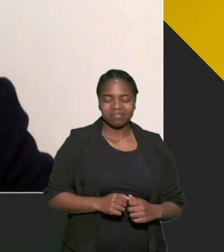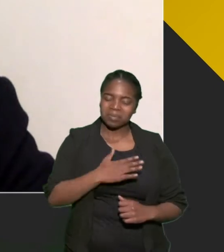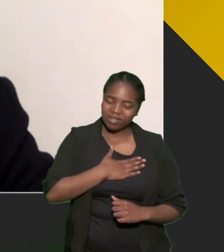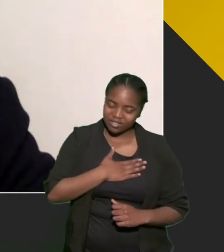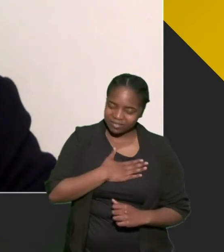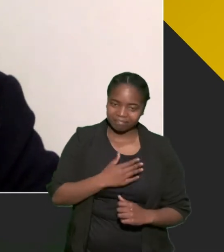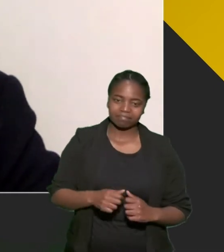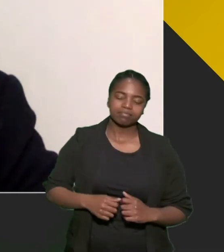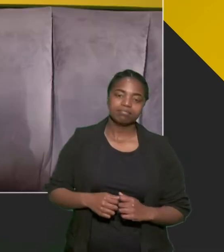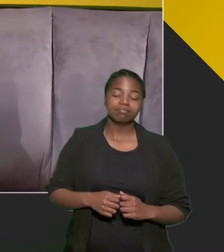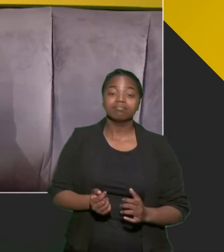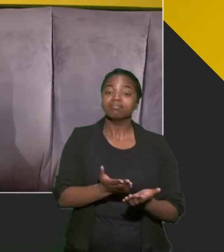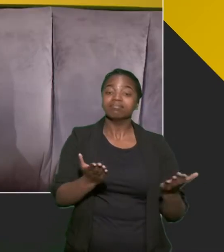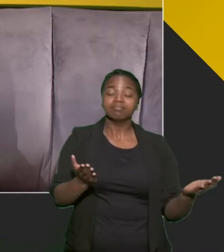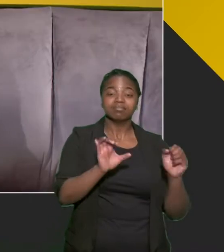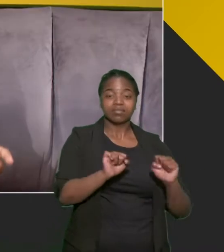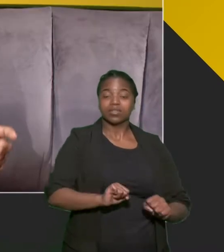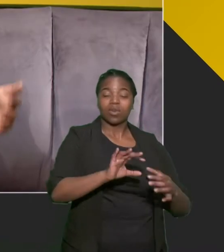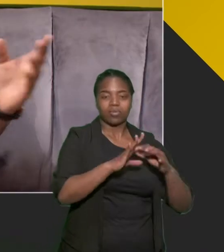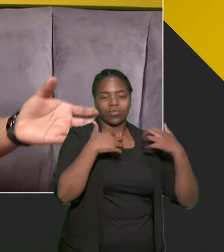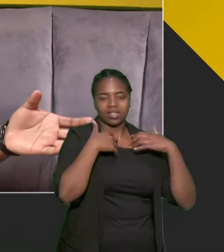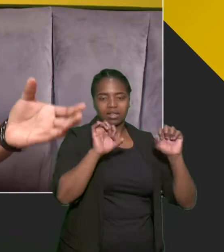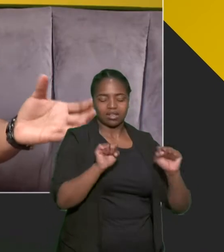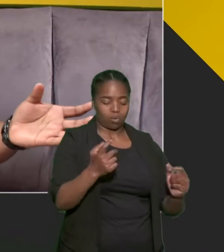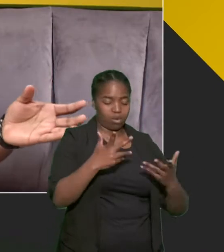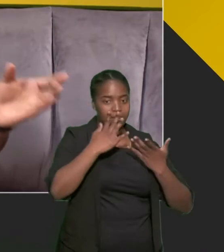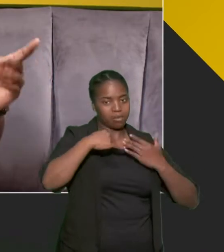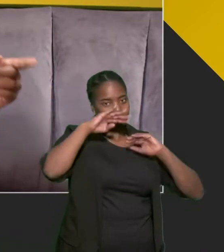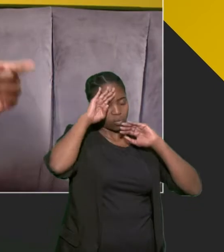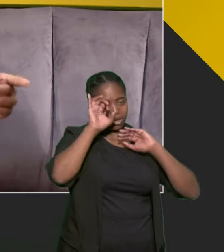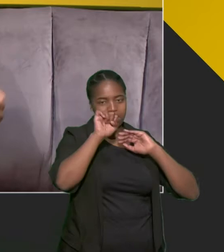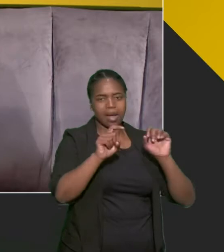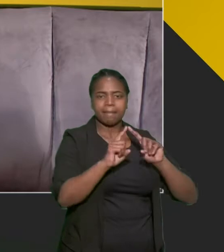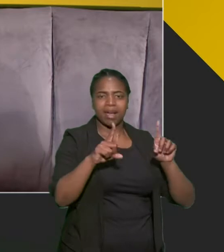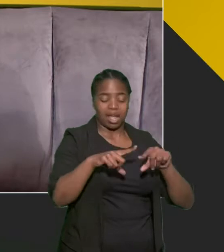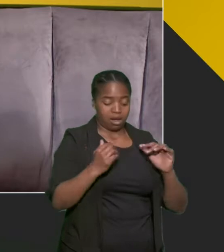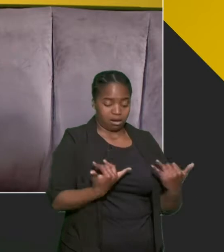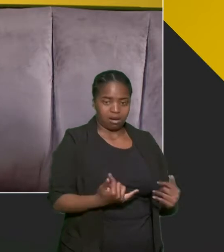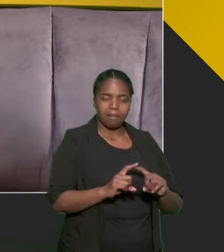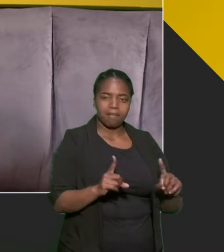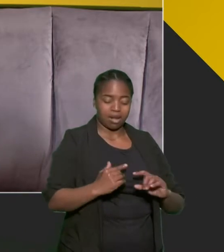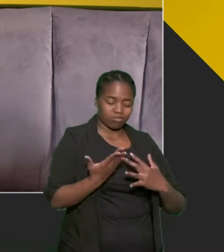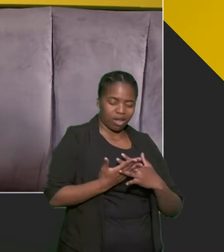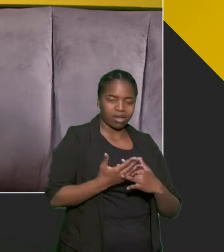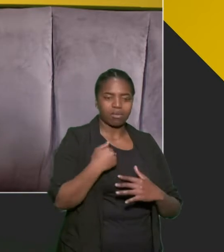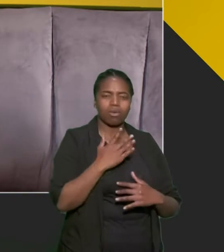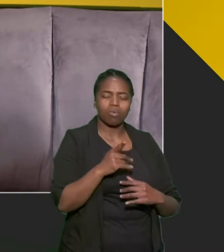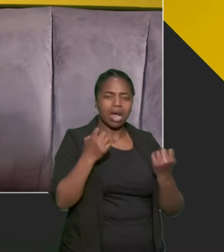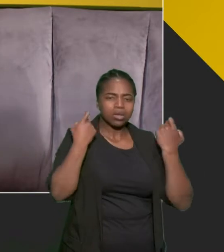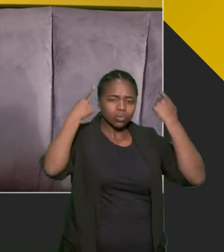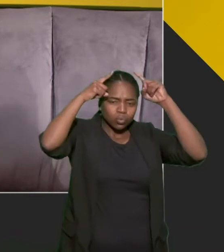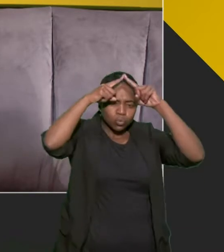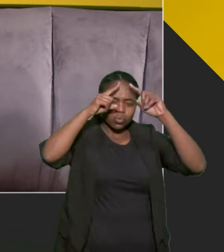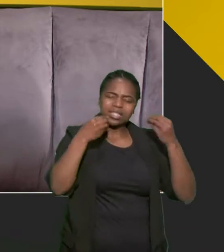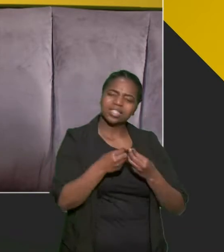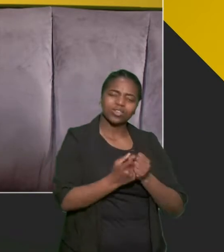pleasure is mine. So mbukeli uyabona ekhaya lamhlanje siqale nje la eBotswana kumakhelwane but asipheleli lapho after the ad break so thi qhu siyongena eLesotho sike sibone nabo